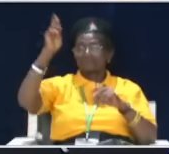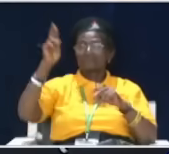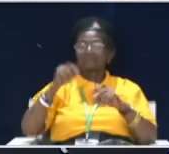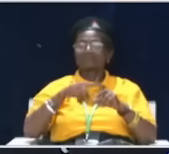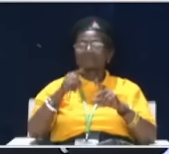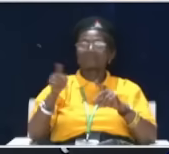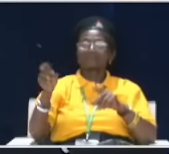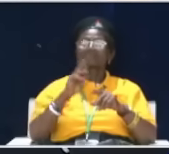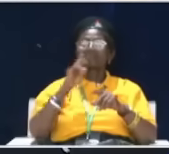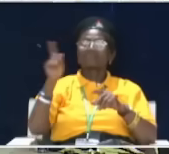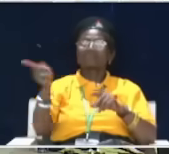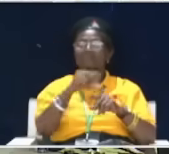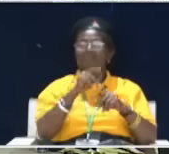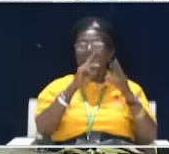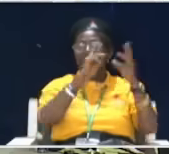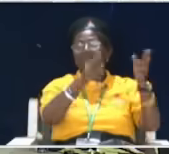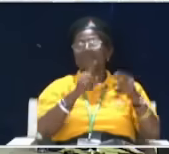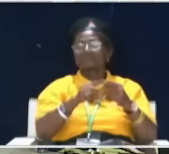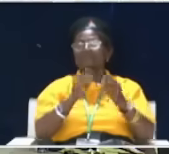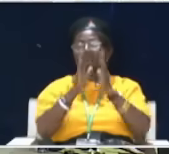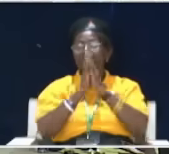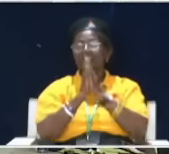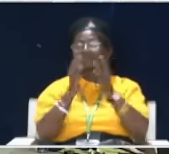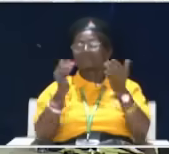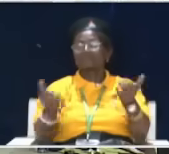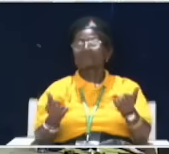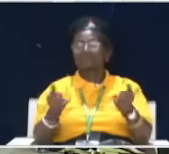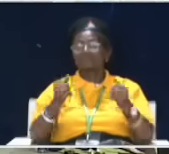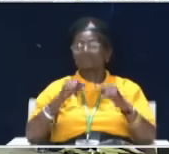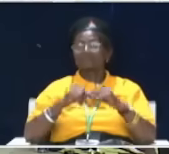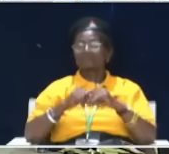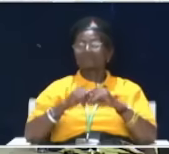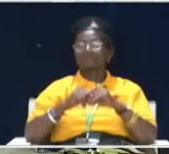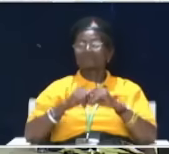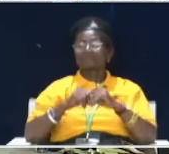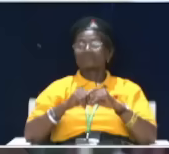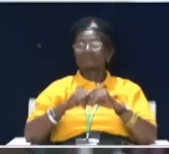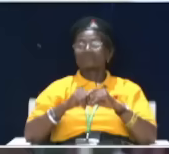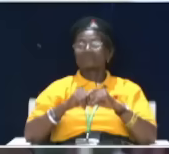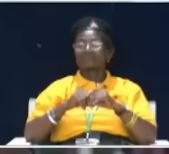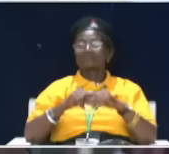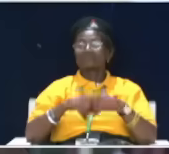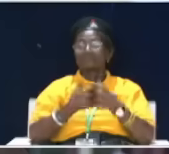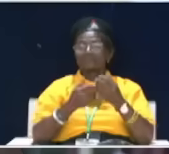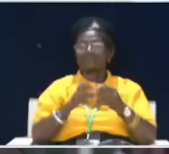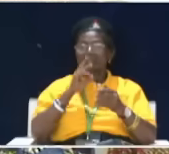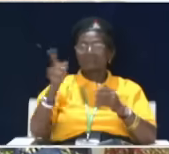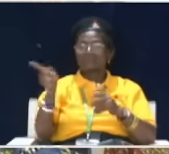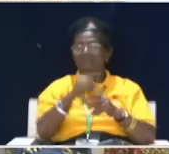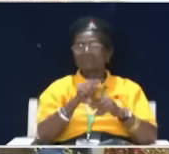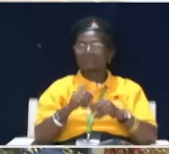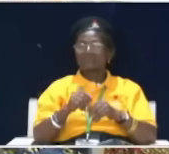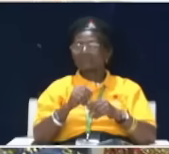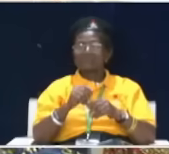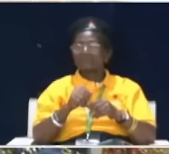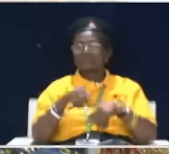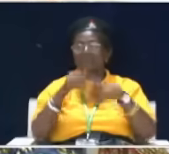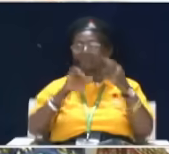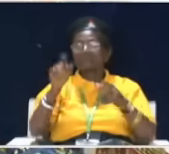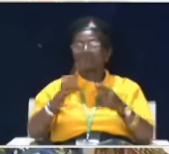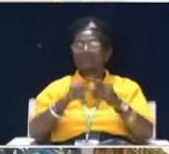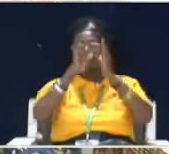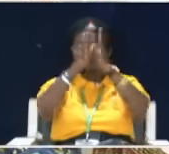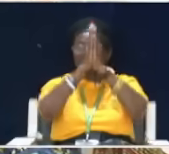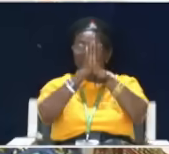When are you ready to pray? Igba wo lo fe gbadura. How are you going to pray? Bawo ni wa se gbadura yen?